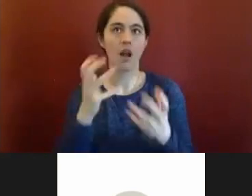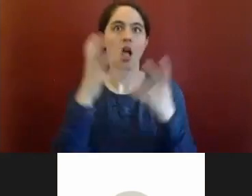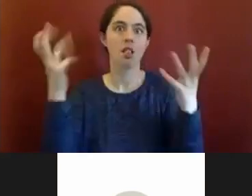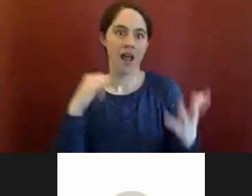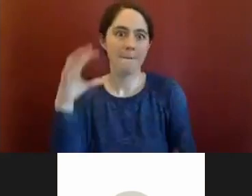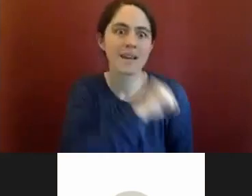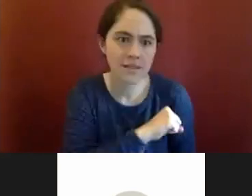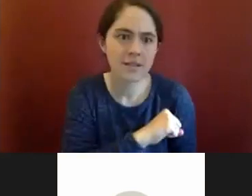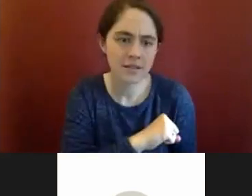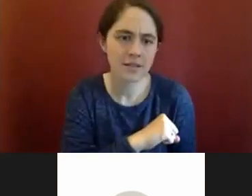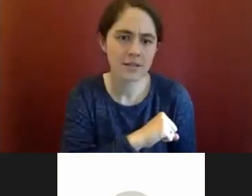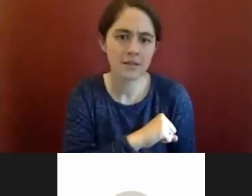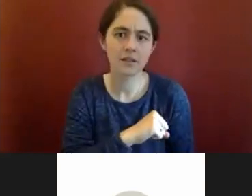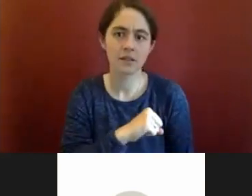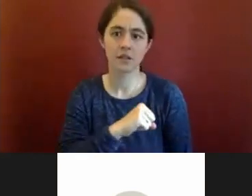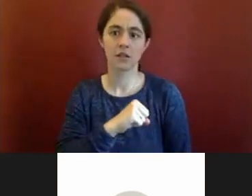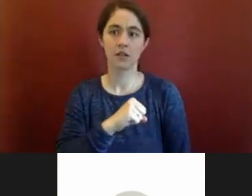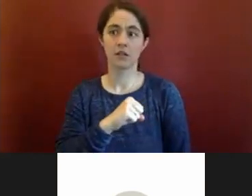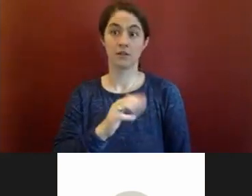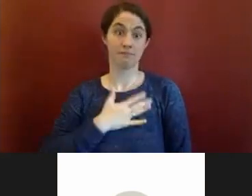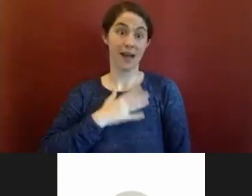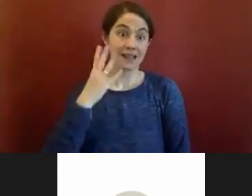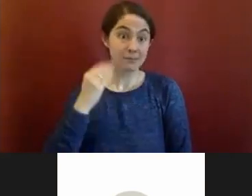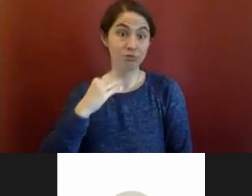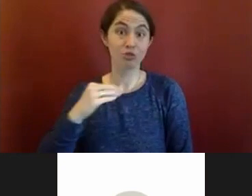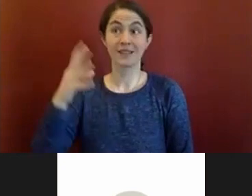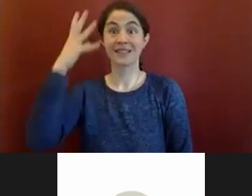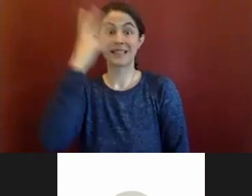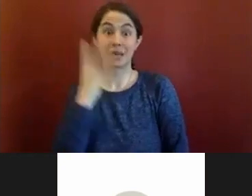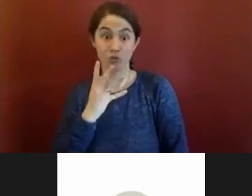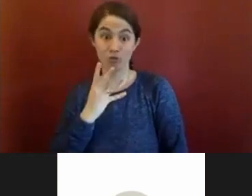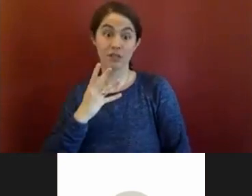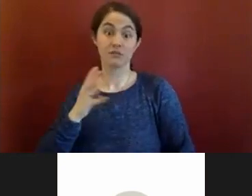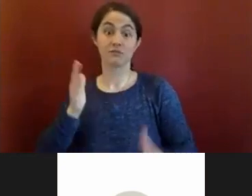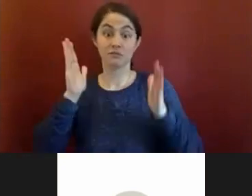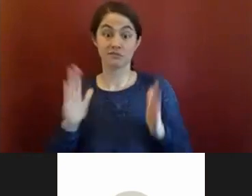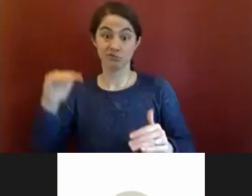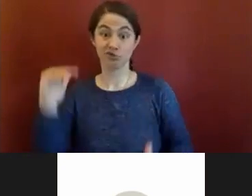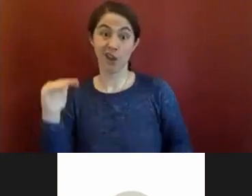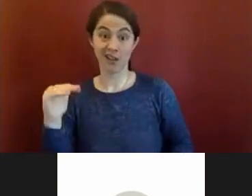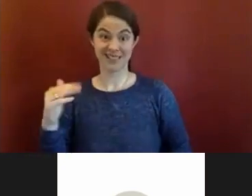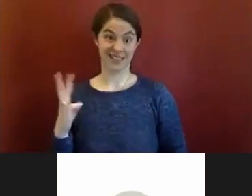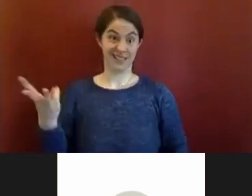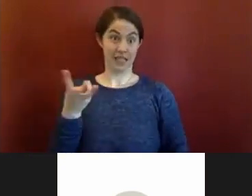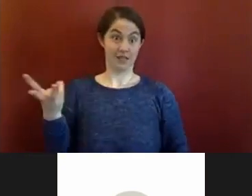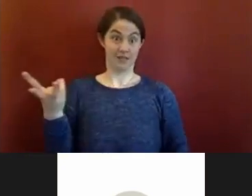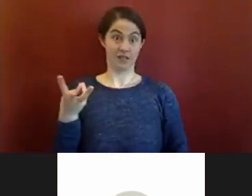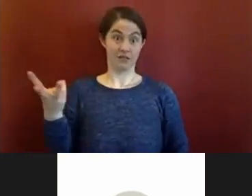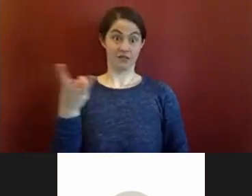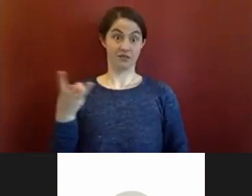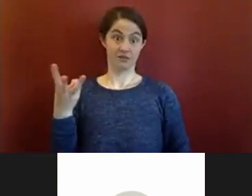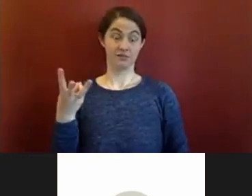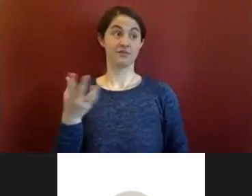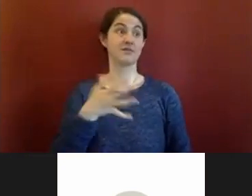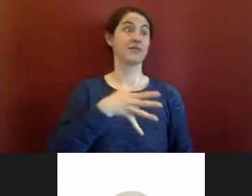So being an immigrant child, and we were 6 siblings, and my father worked 2